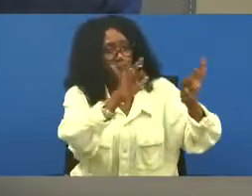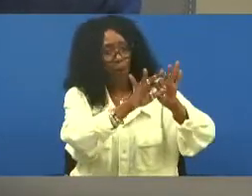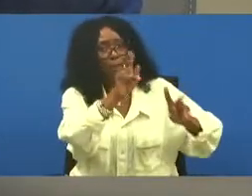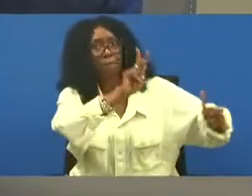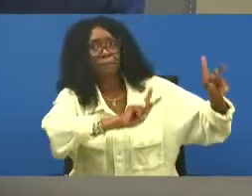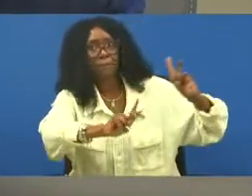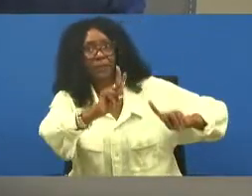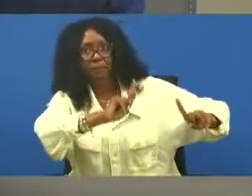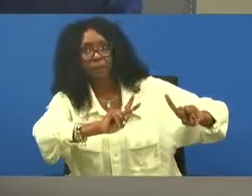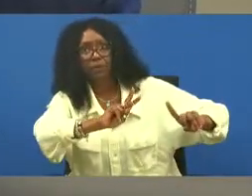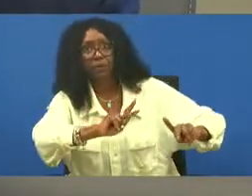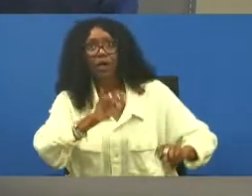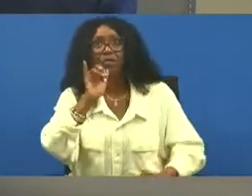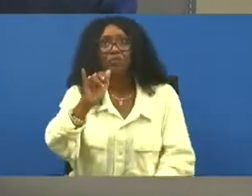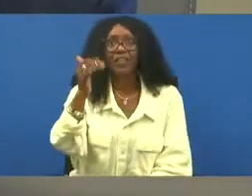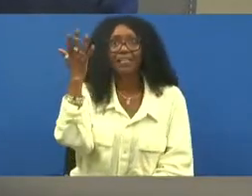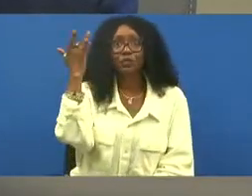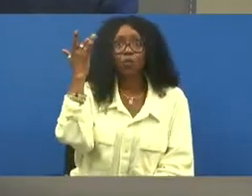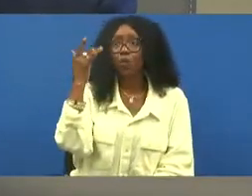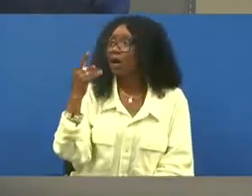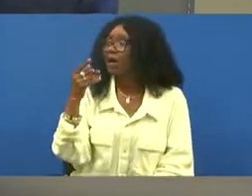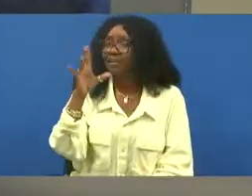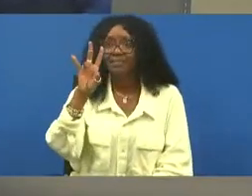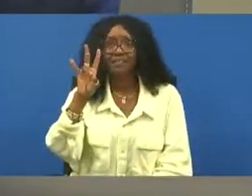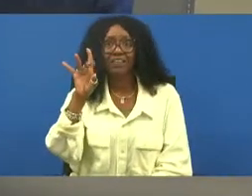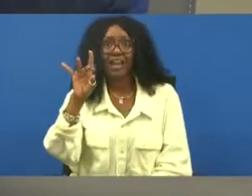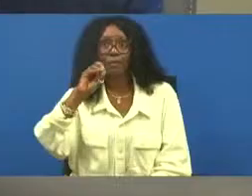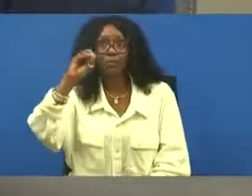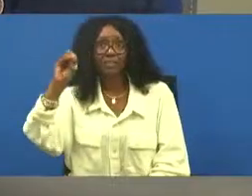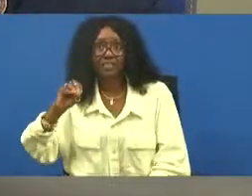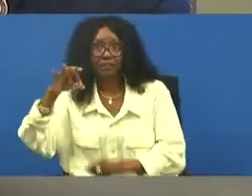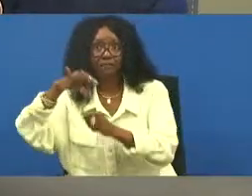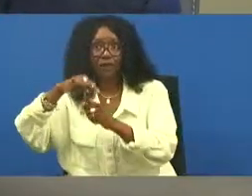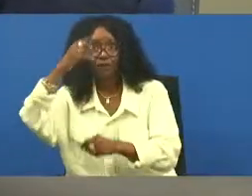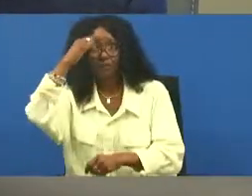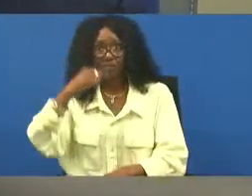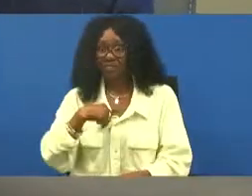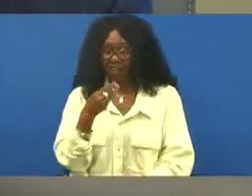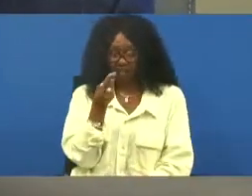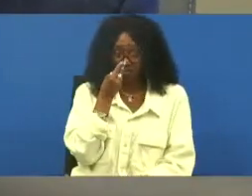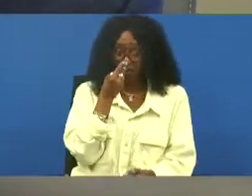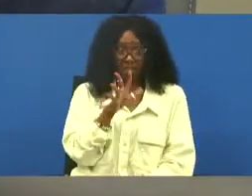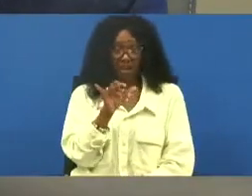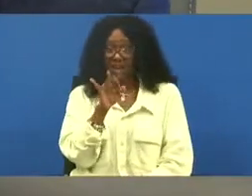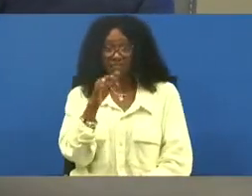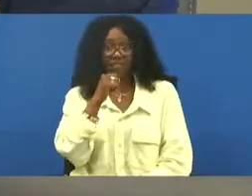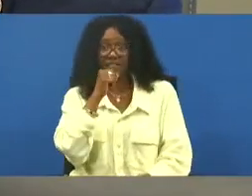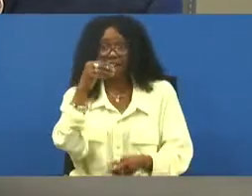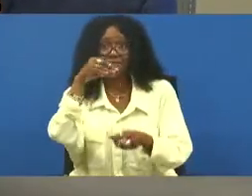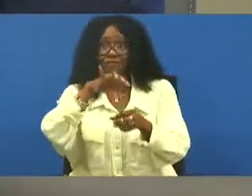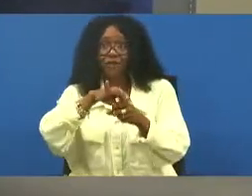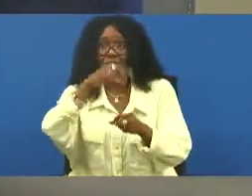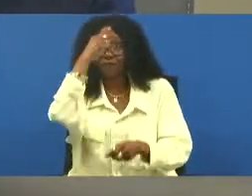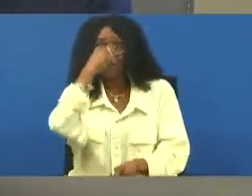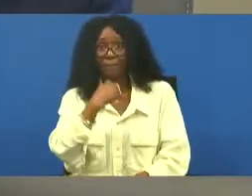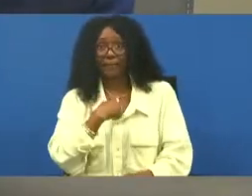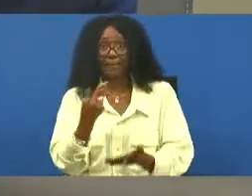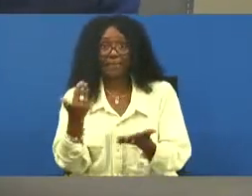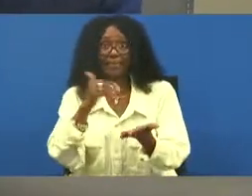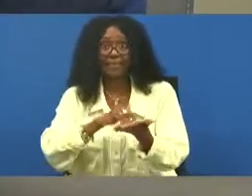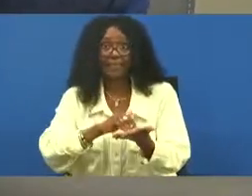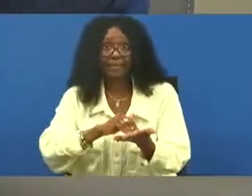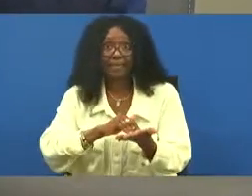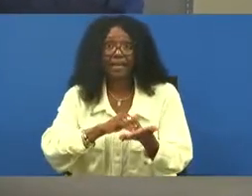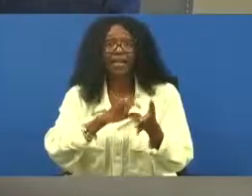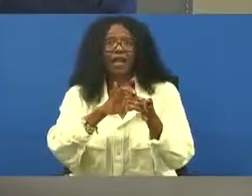78% was on the ballot regardless who came against me. So I'm not worried about re-election. Now, as it related to the